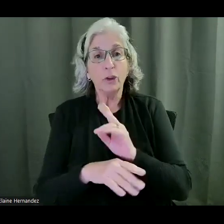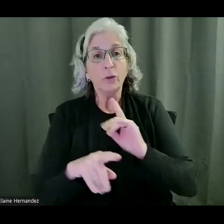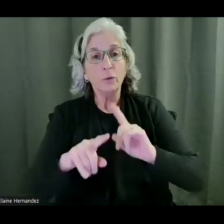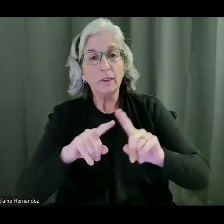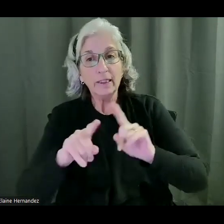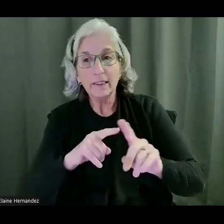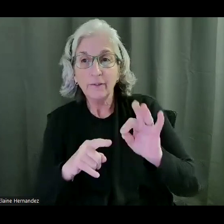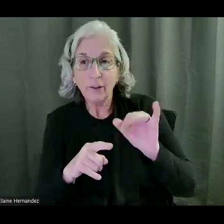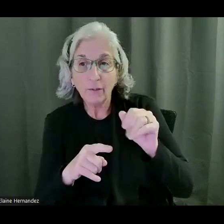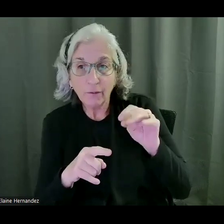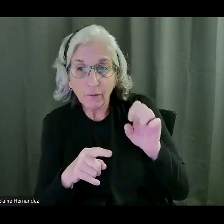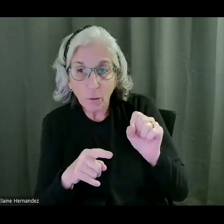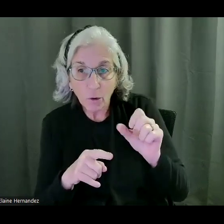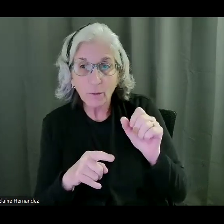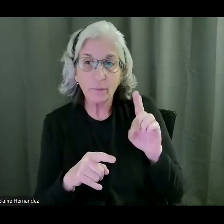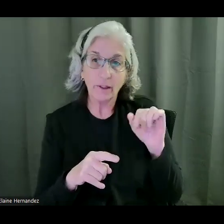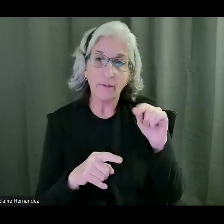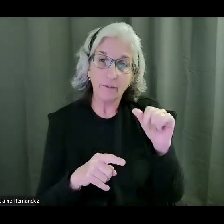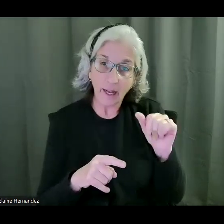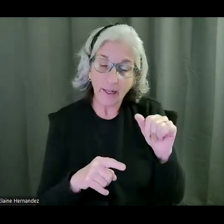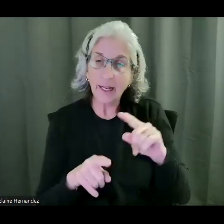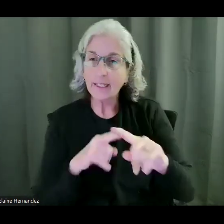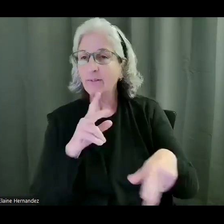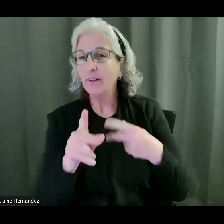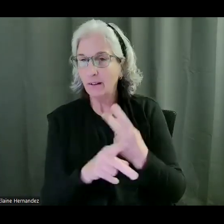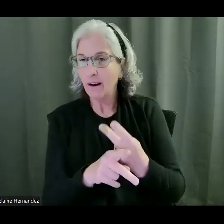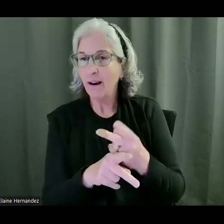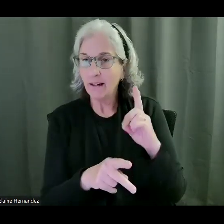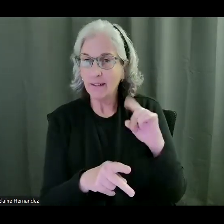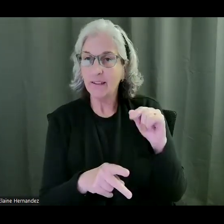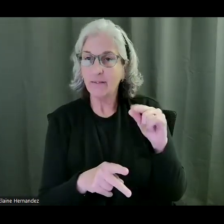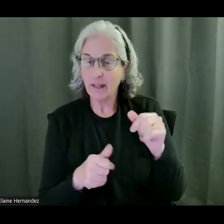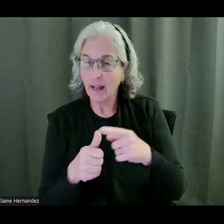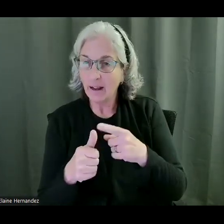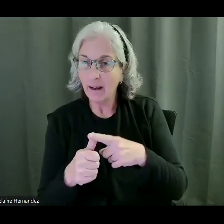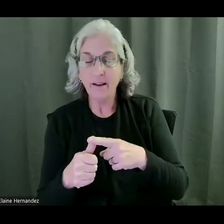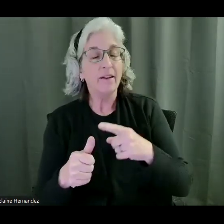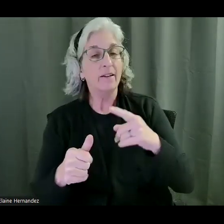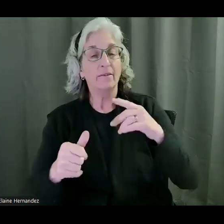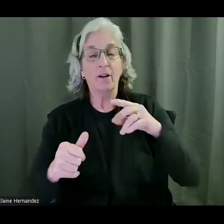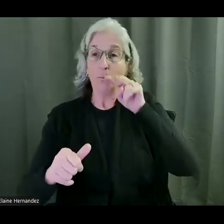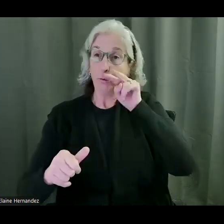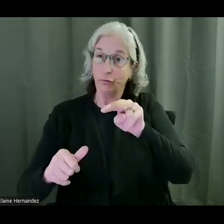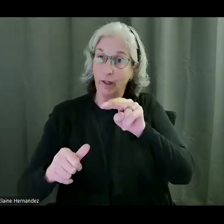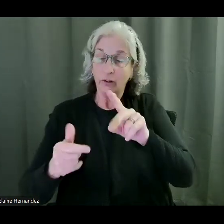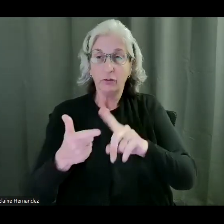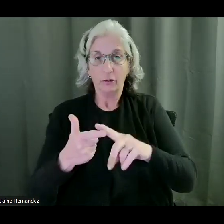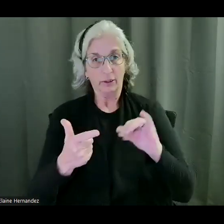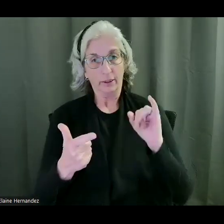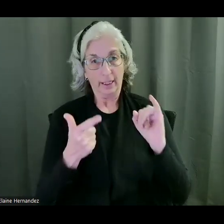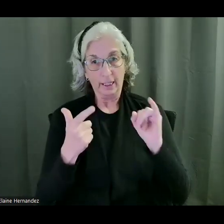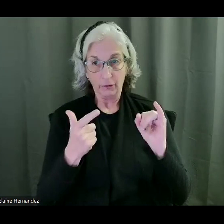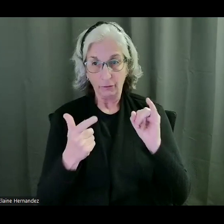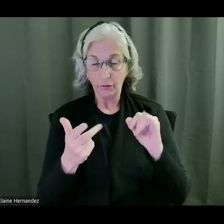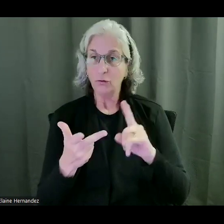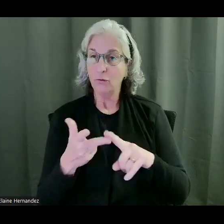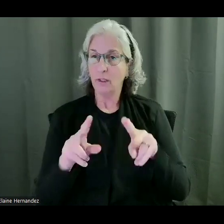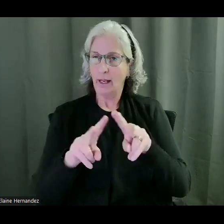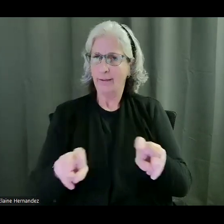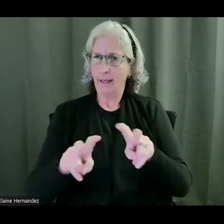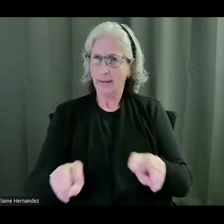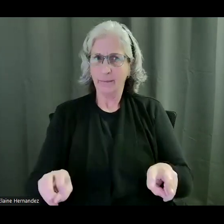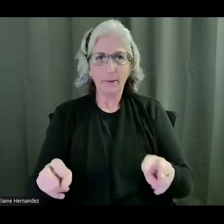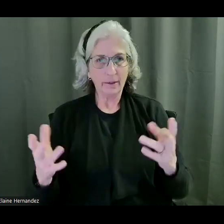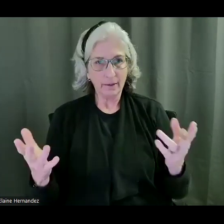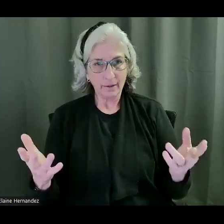data. So observation, conversation, interviews with other people, looking at assessment data. We want to make